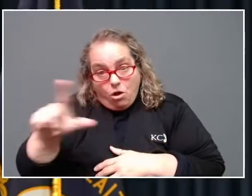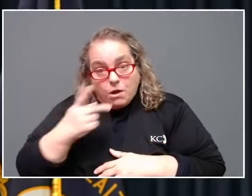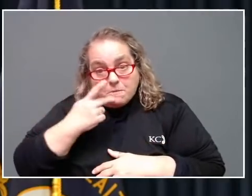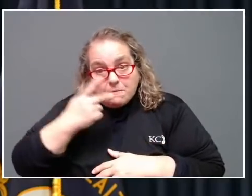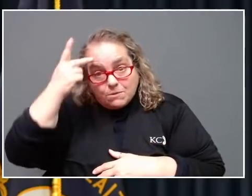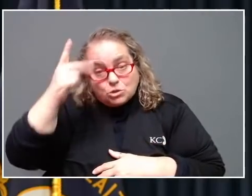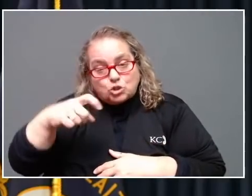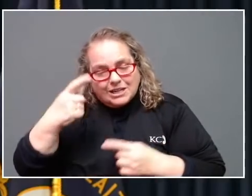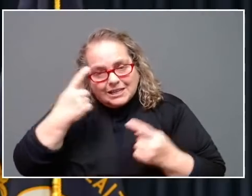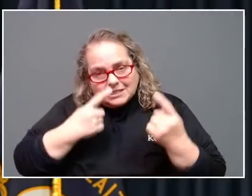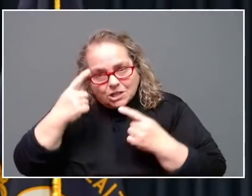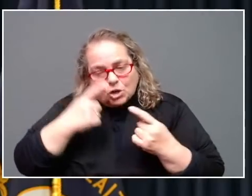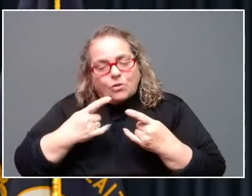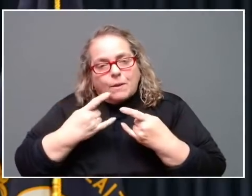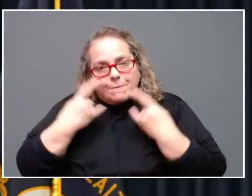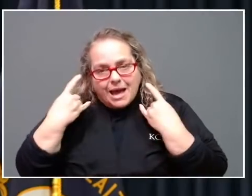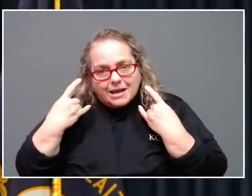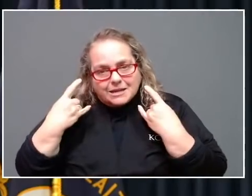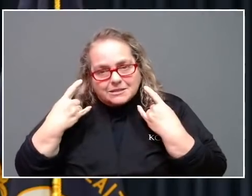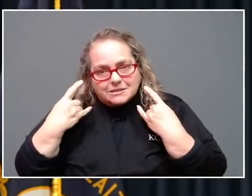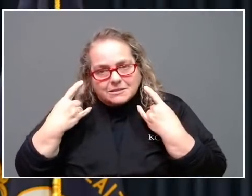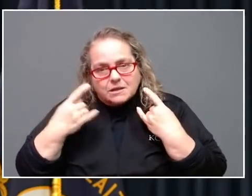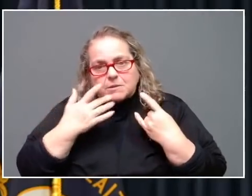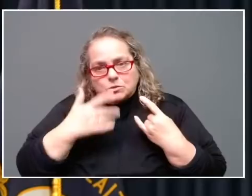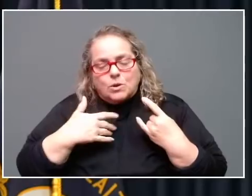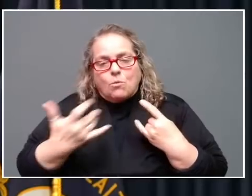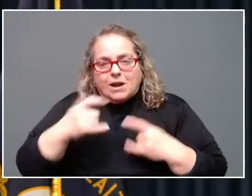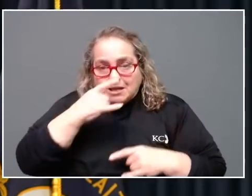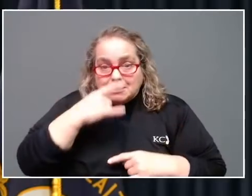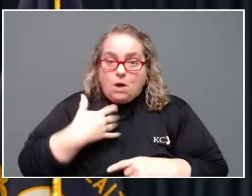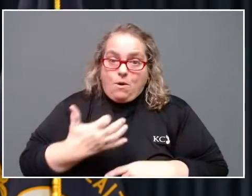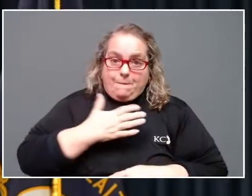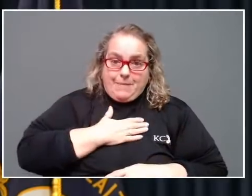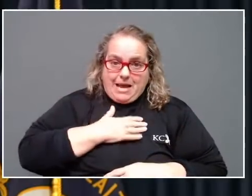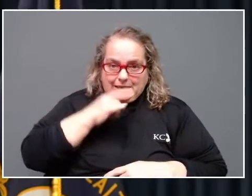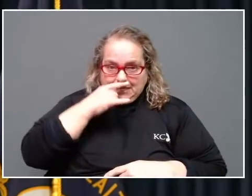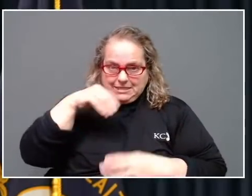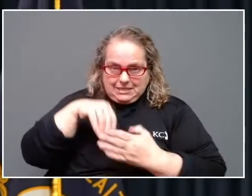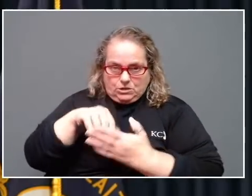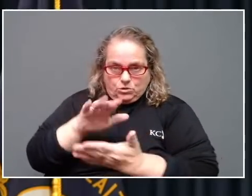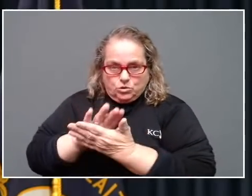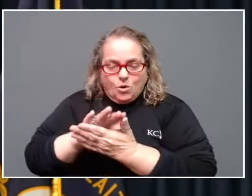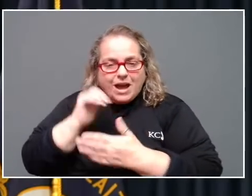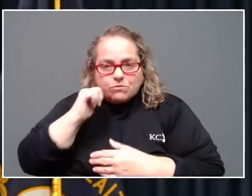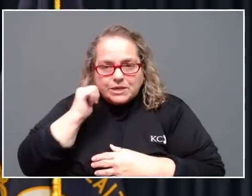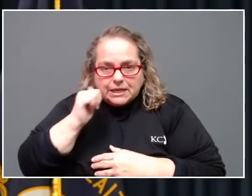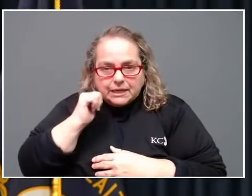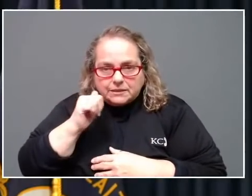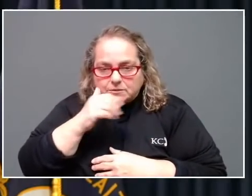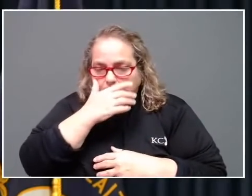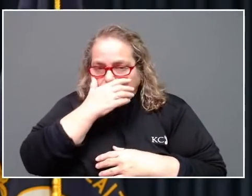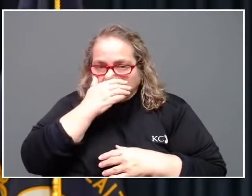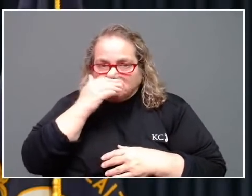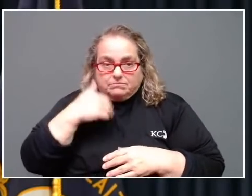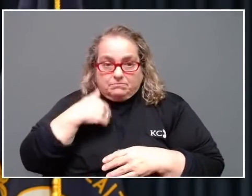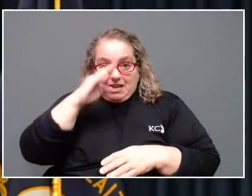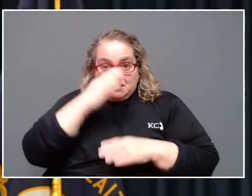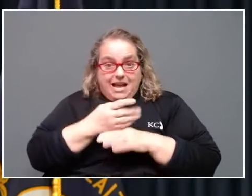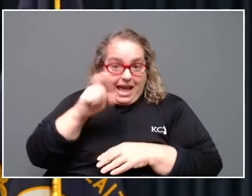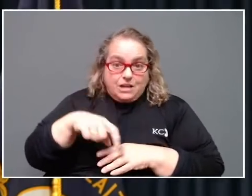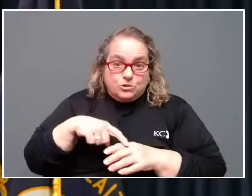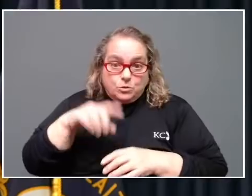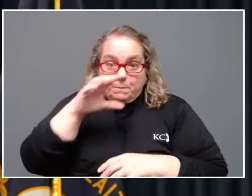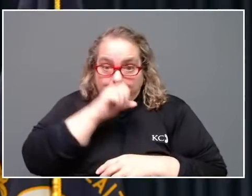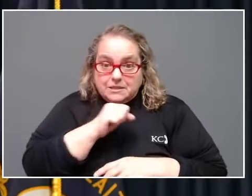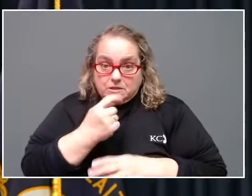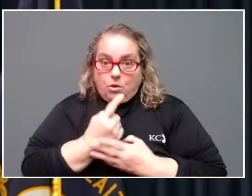mask, because we want those kids, and I want my kids in school every day. You know, I had a son that had to miss a week